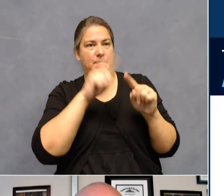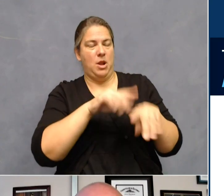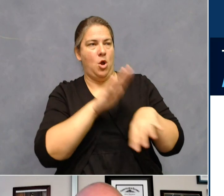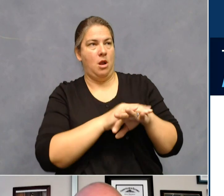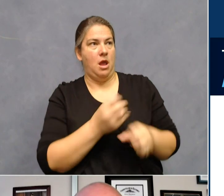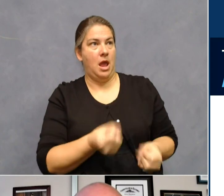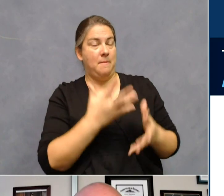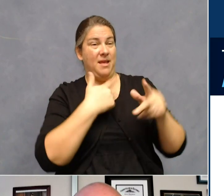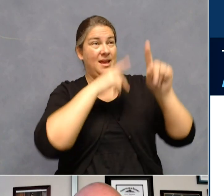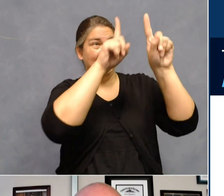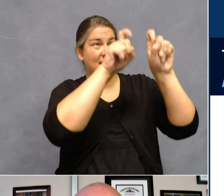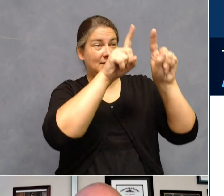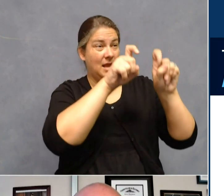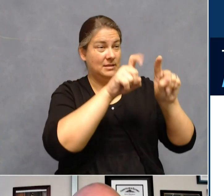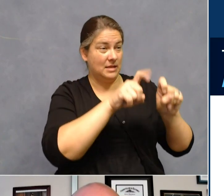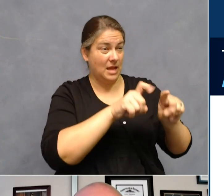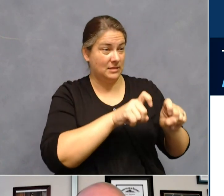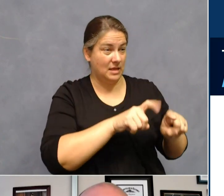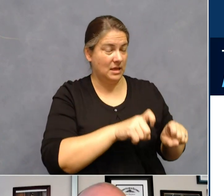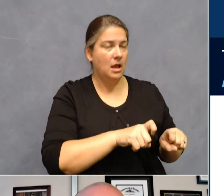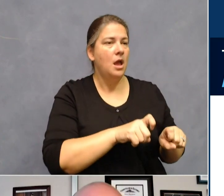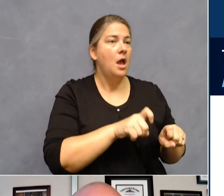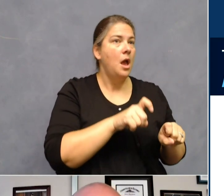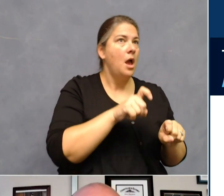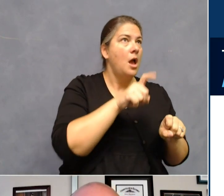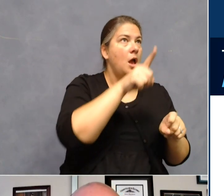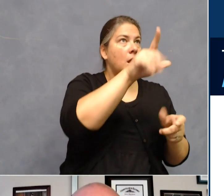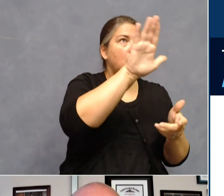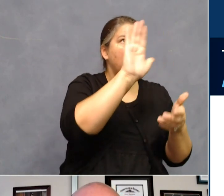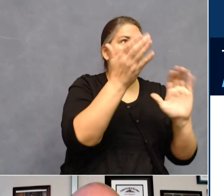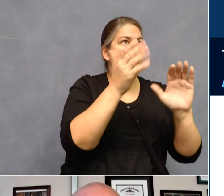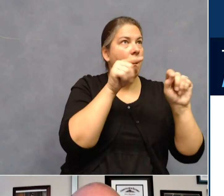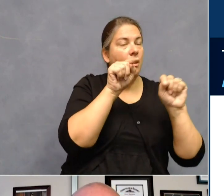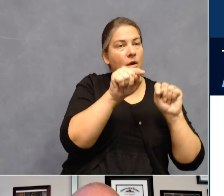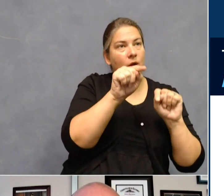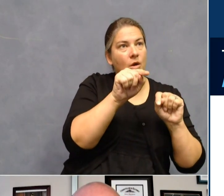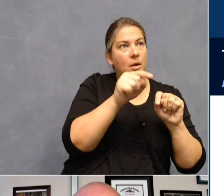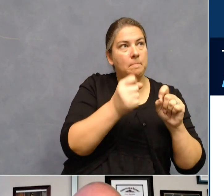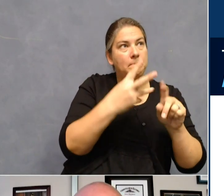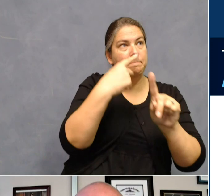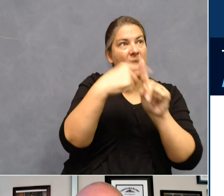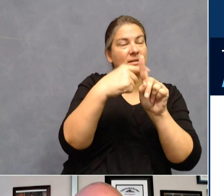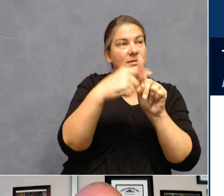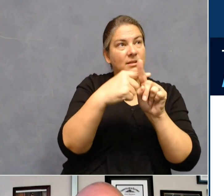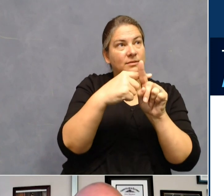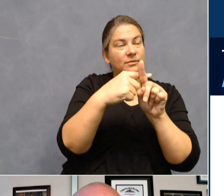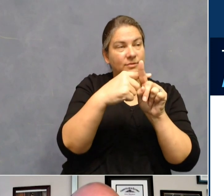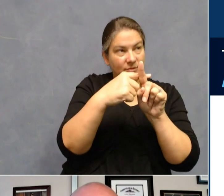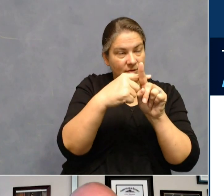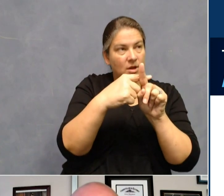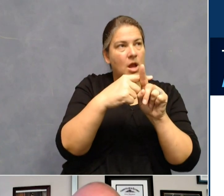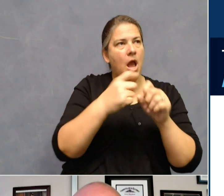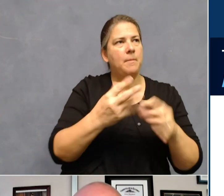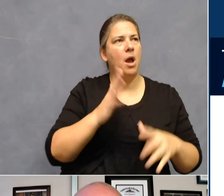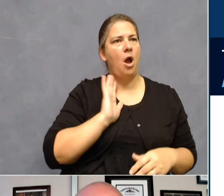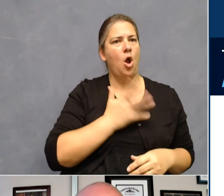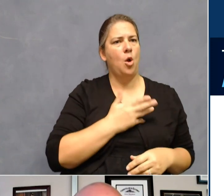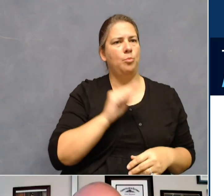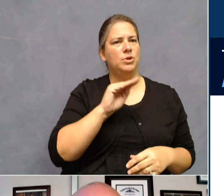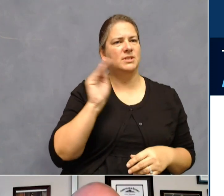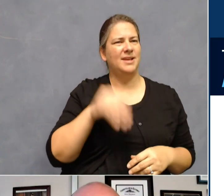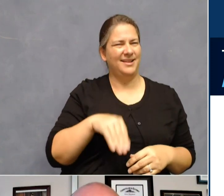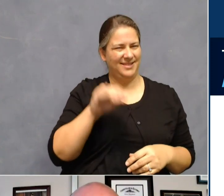keep it at 5%. We're hitting about 1,000 people a day. That means we have to test close